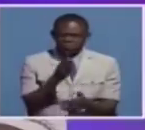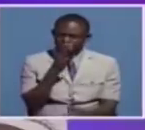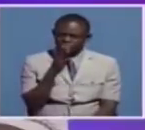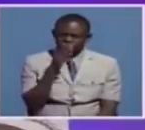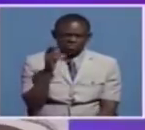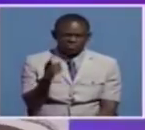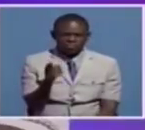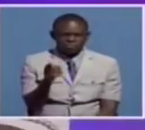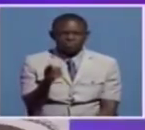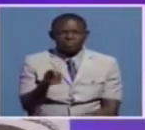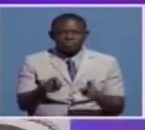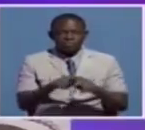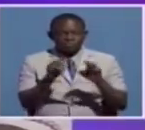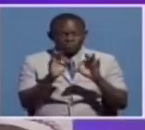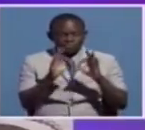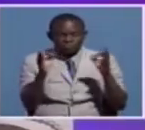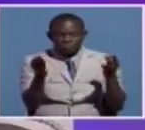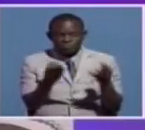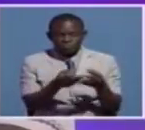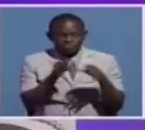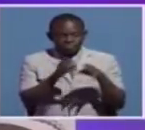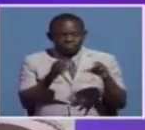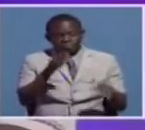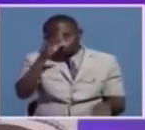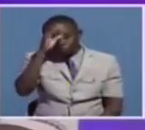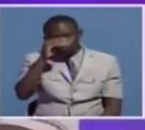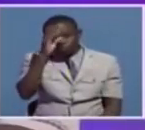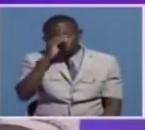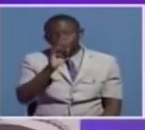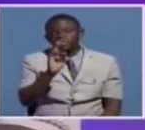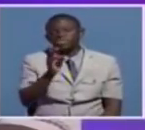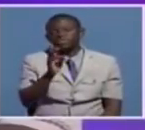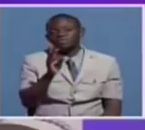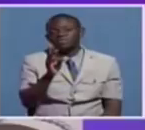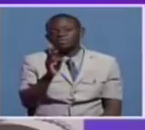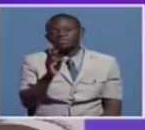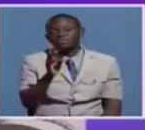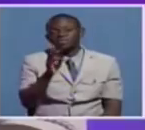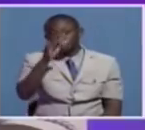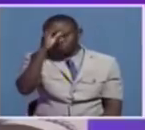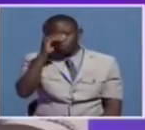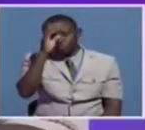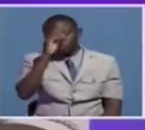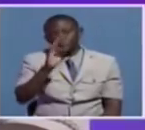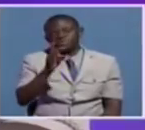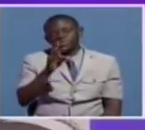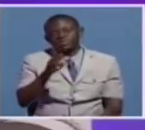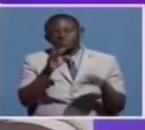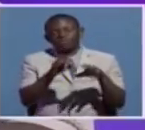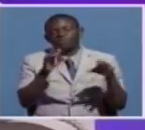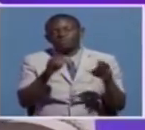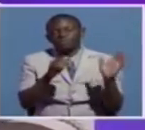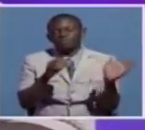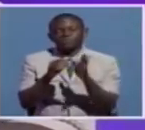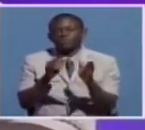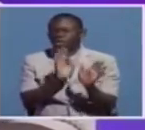of us boys. Yes, let me count right here. Yeah, there were 7 of us boys. And no,